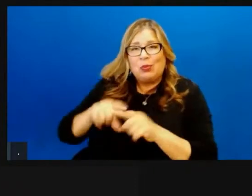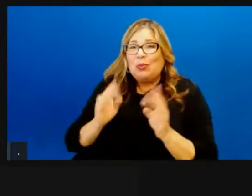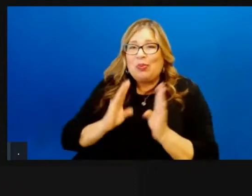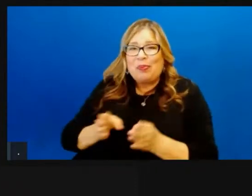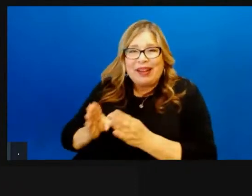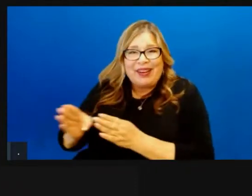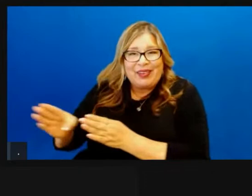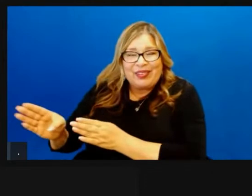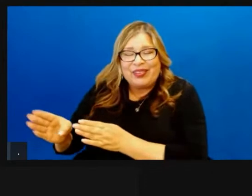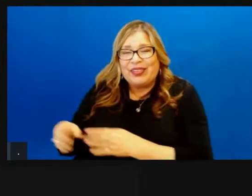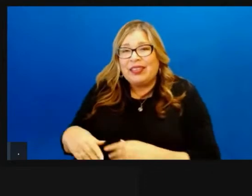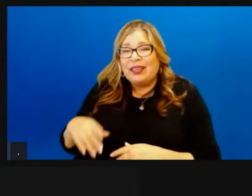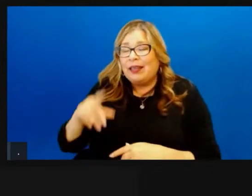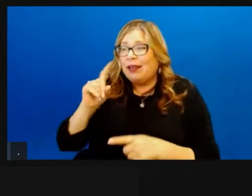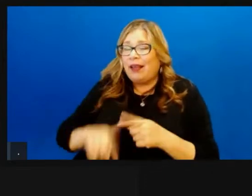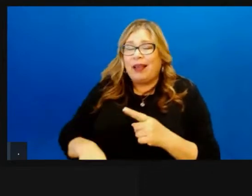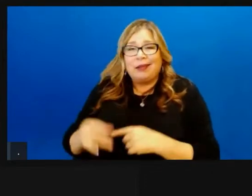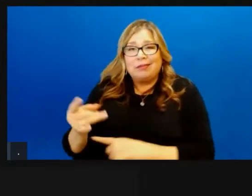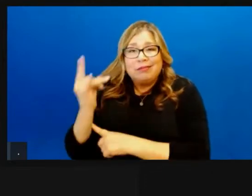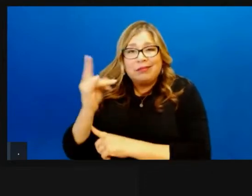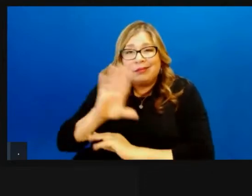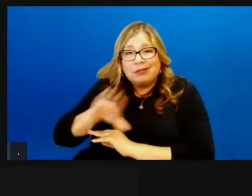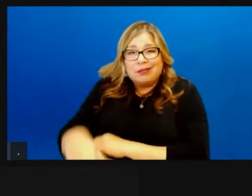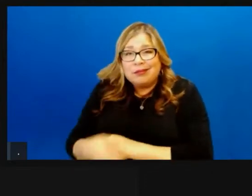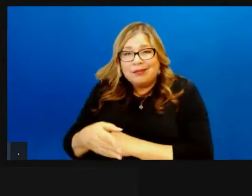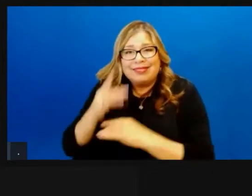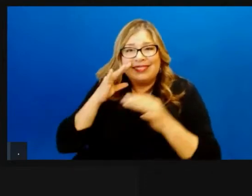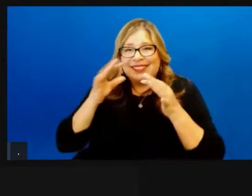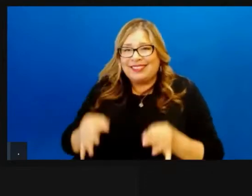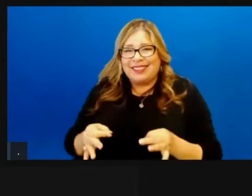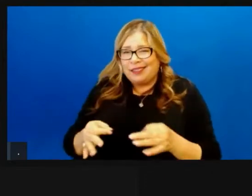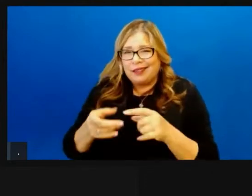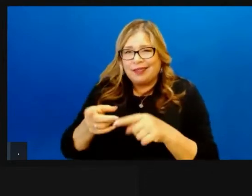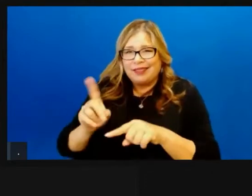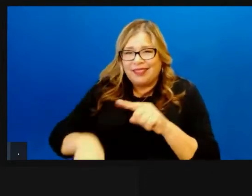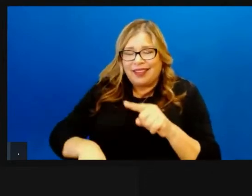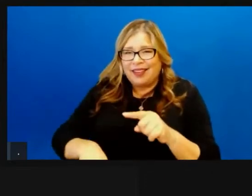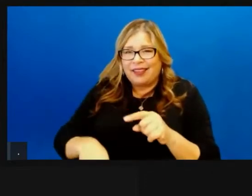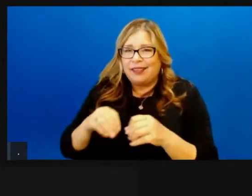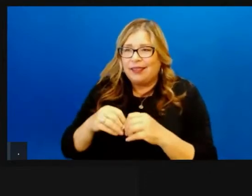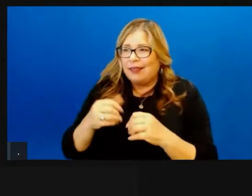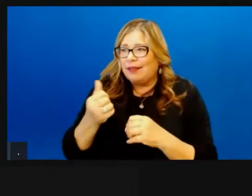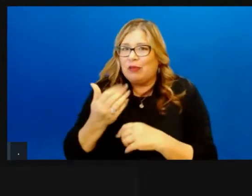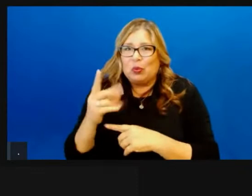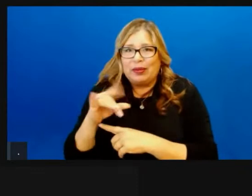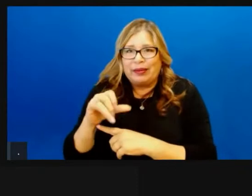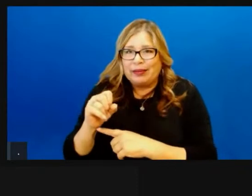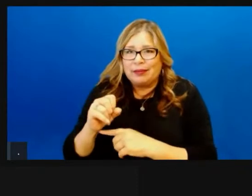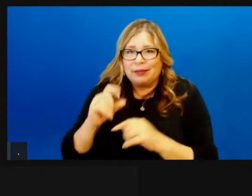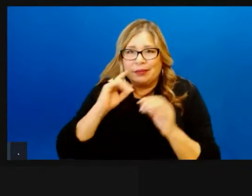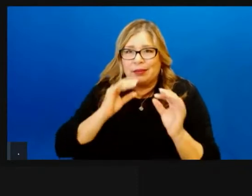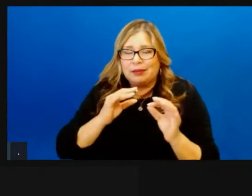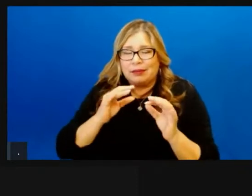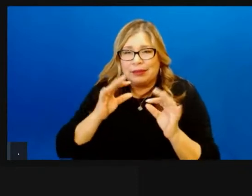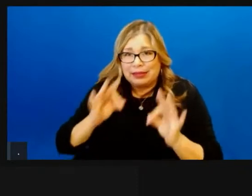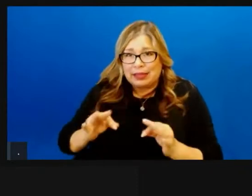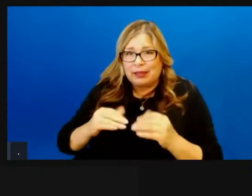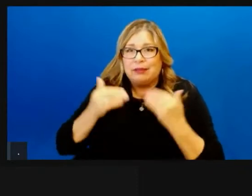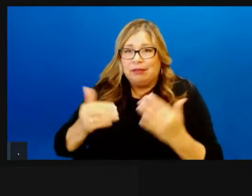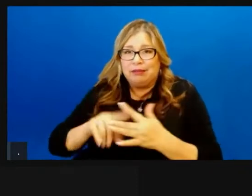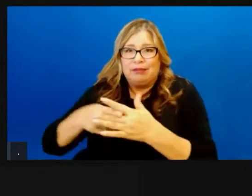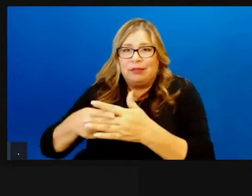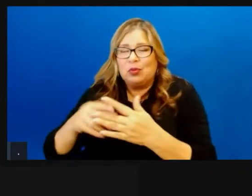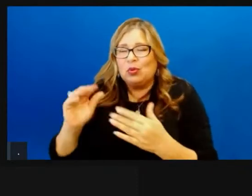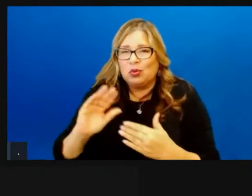happens, the next day or in the next couple of days, but certainly something that we will